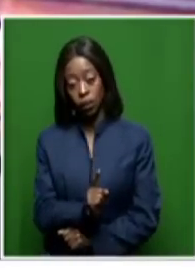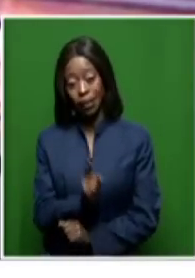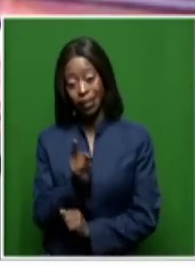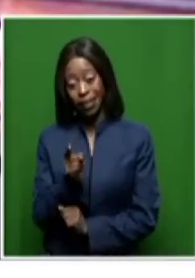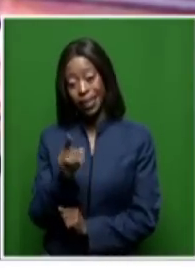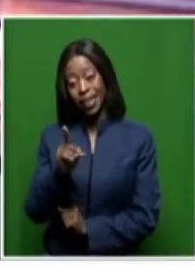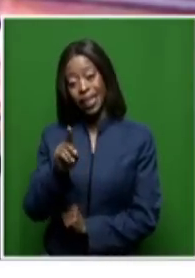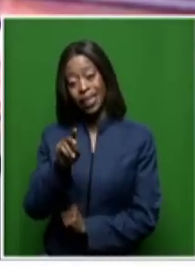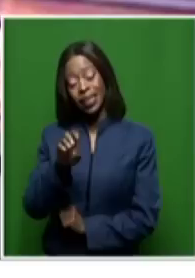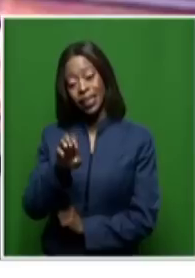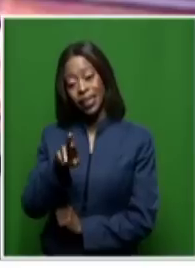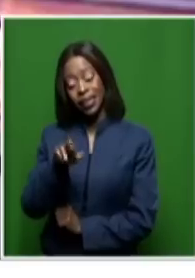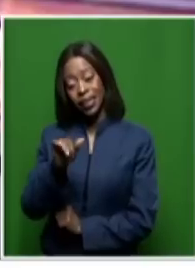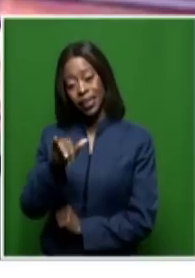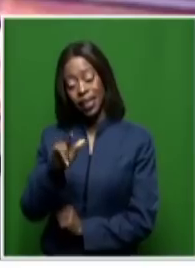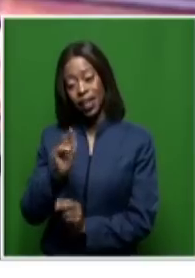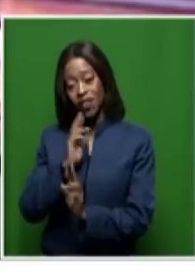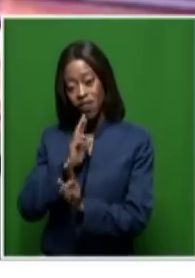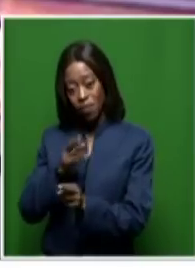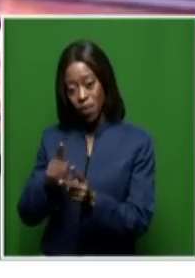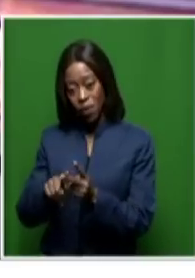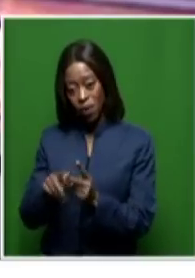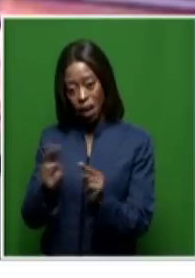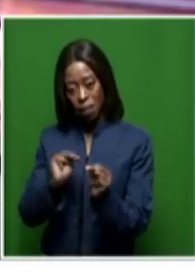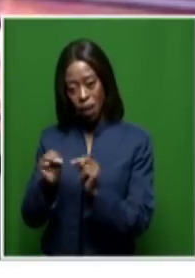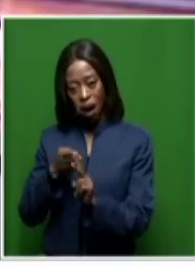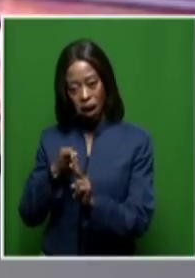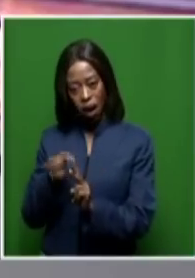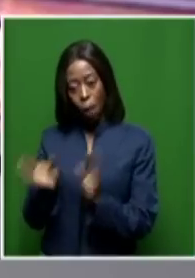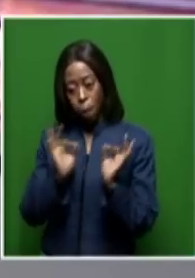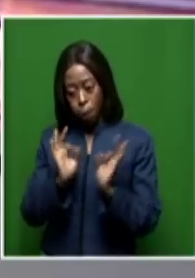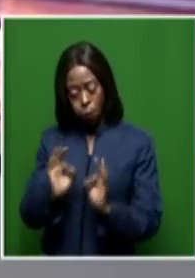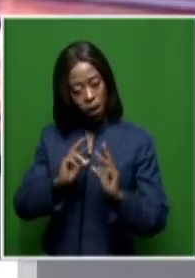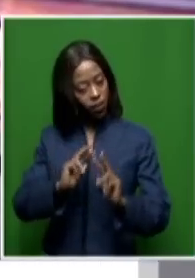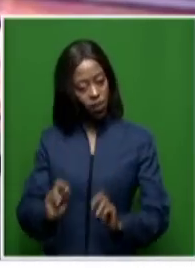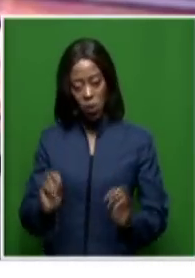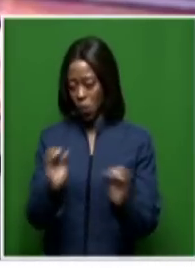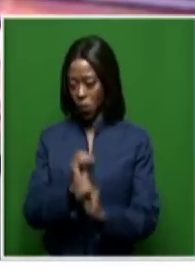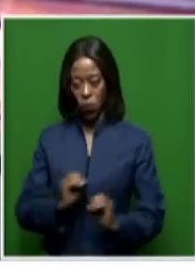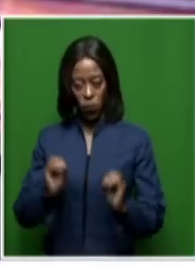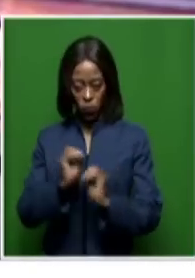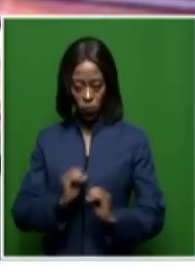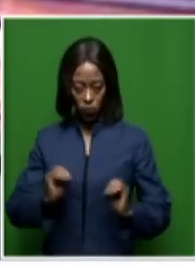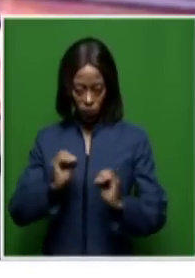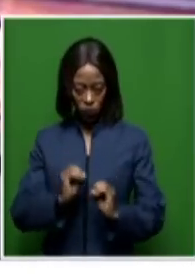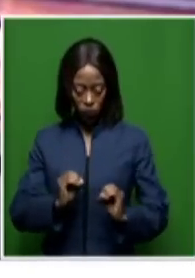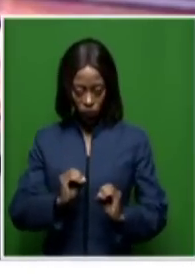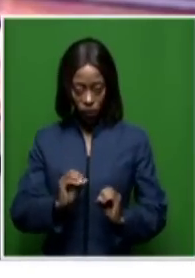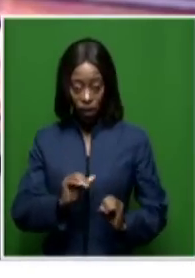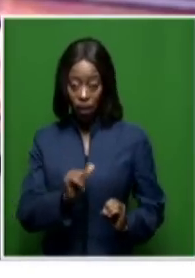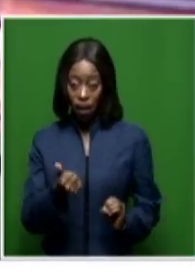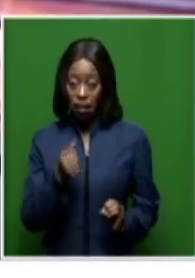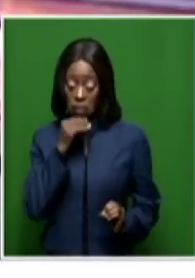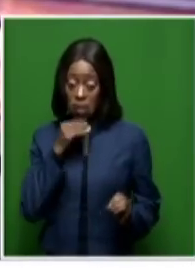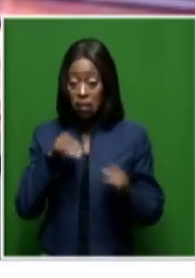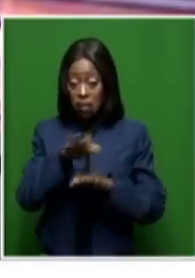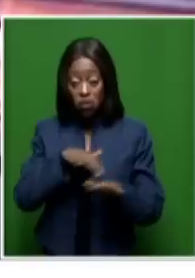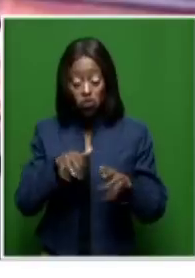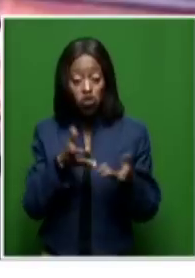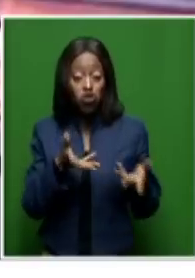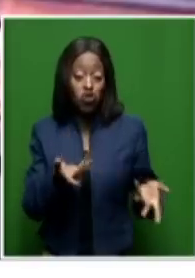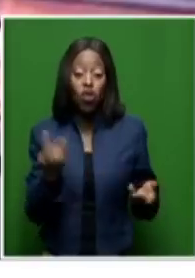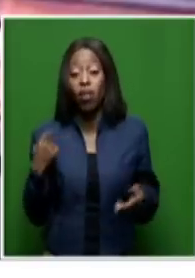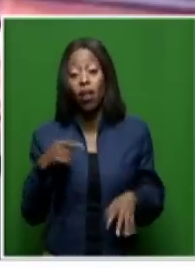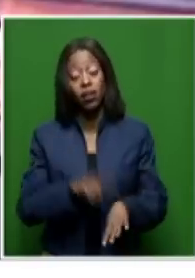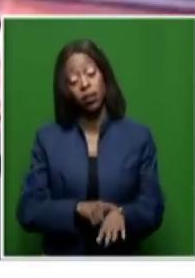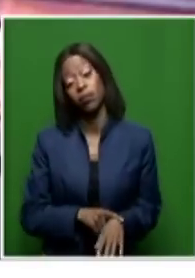report and irregularities were not properly investigated. And that has been the situation at that